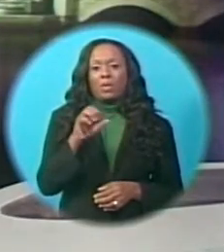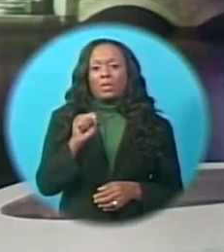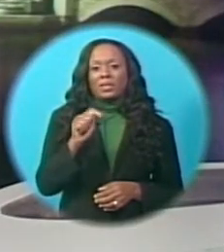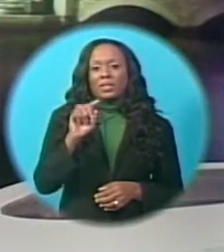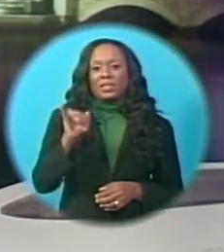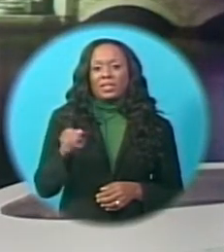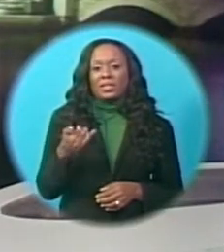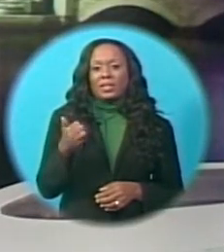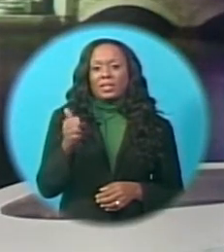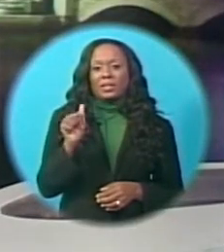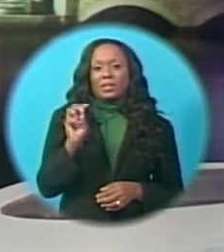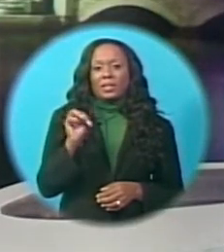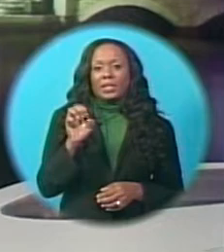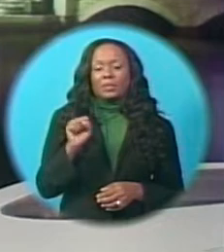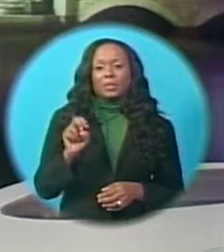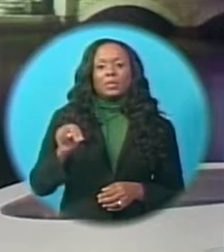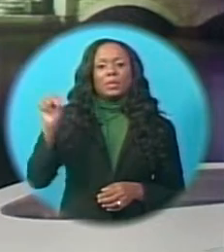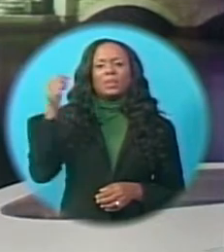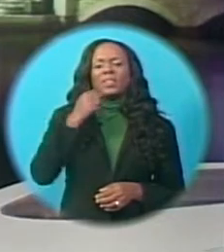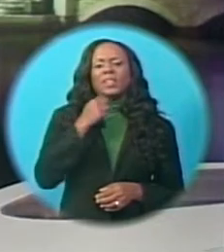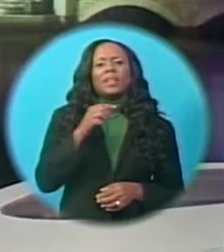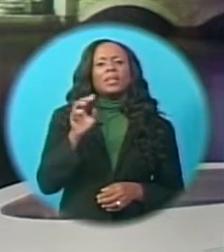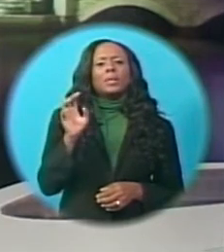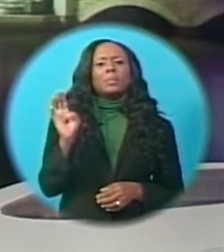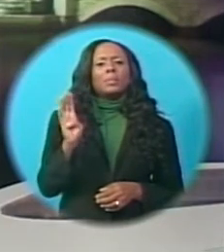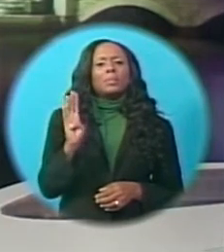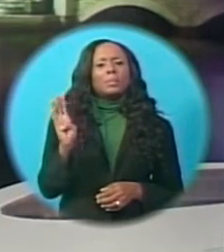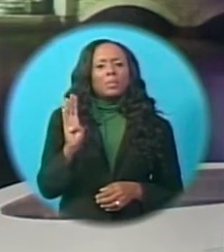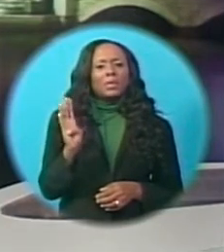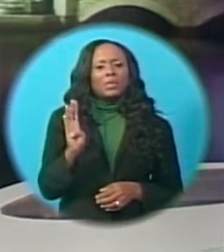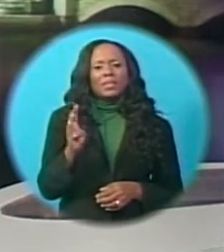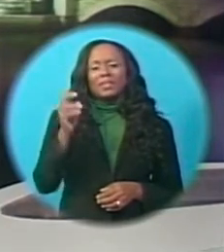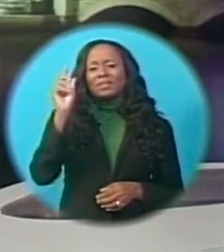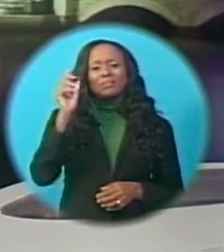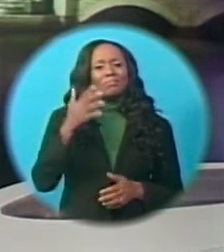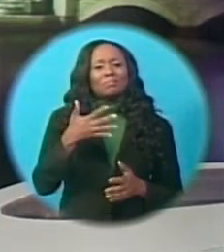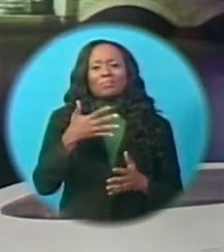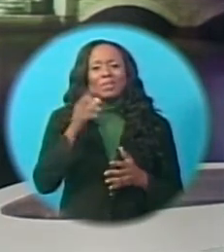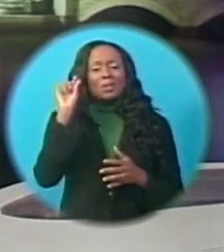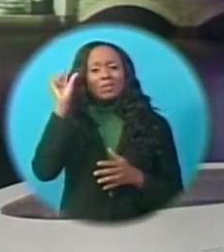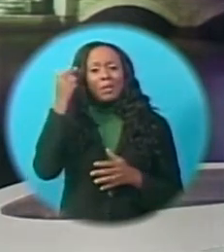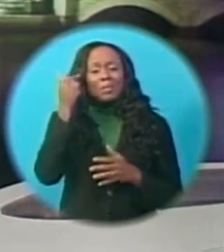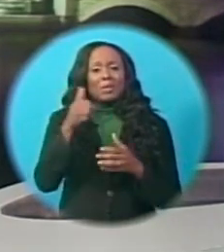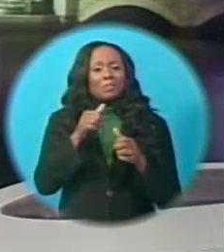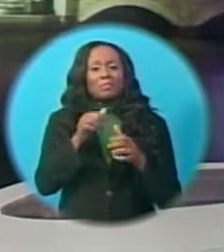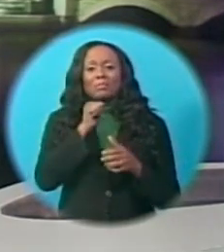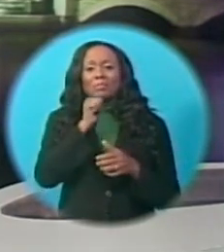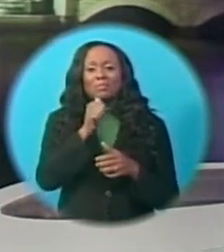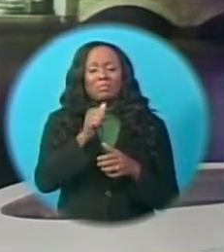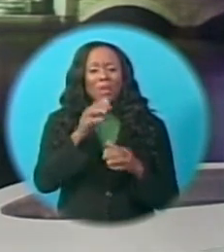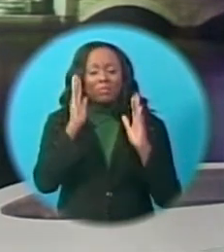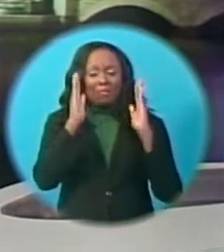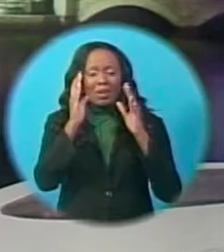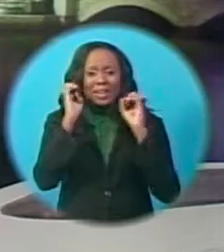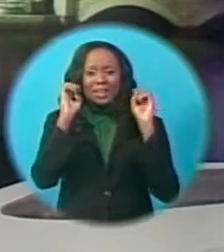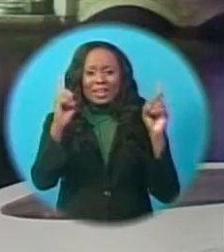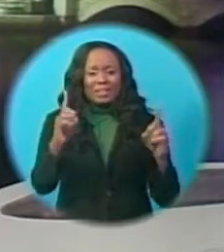Edmund Hinkson, says the budget has reinforced in his mind that government is continuing to neglect